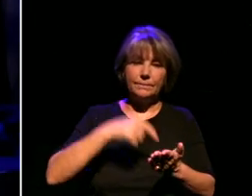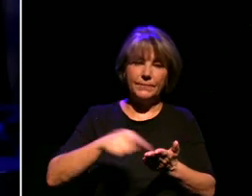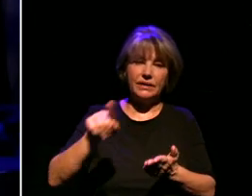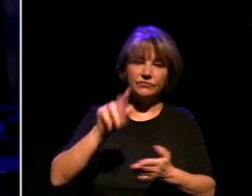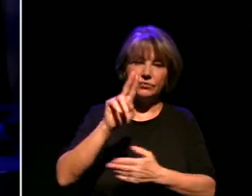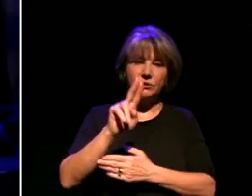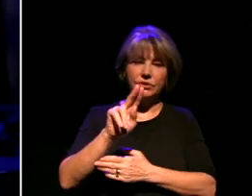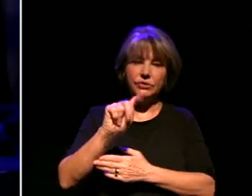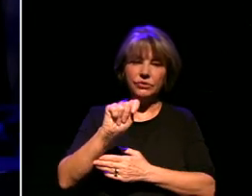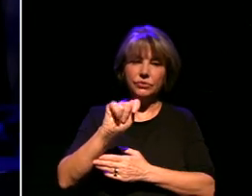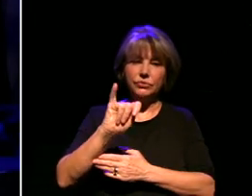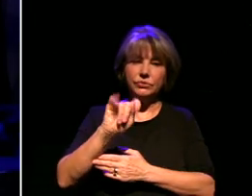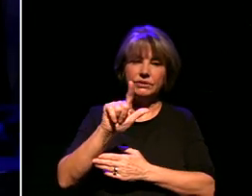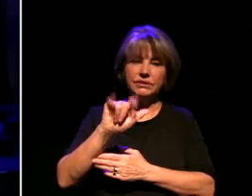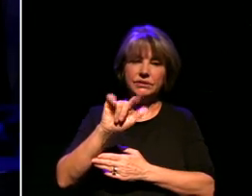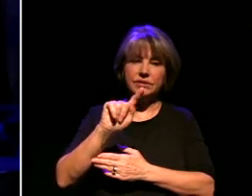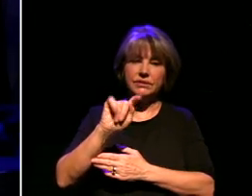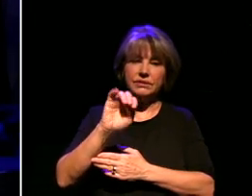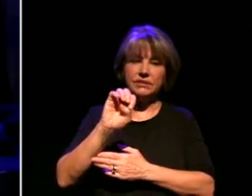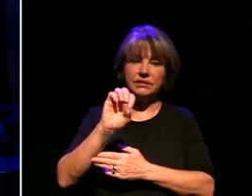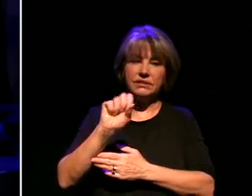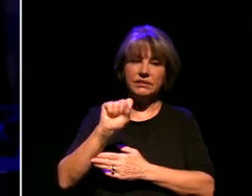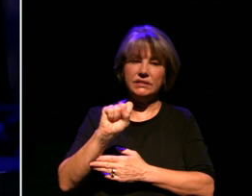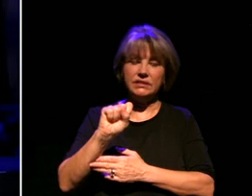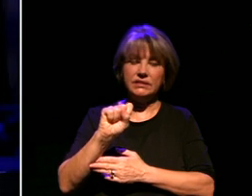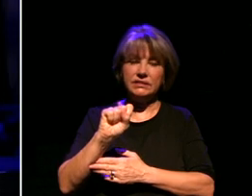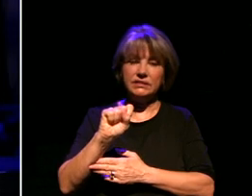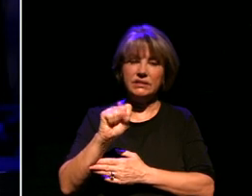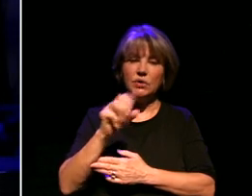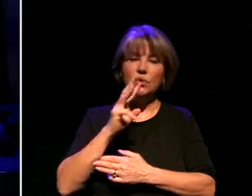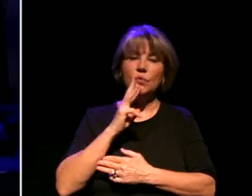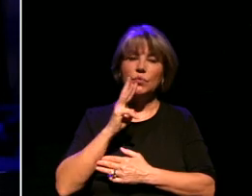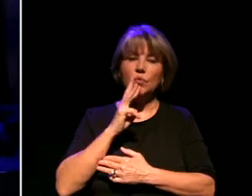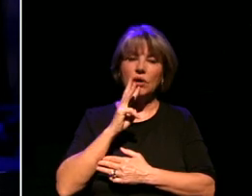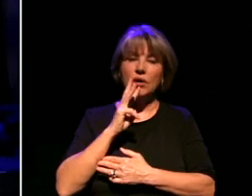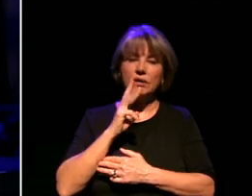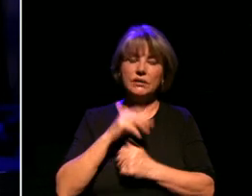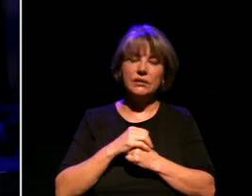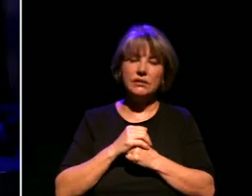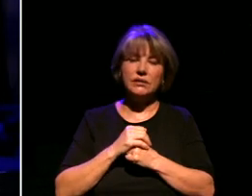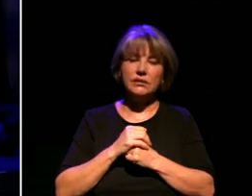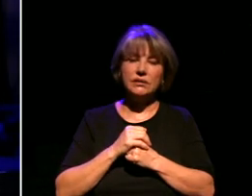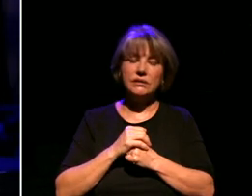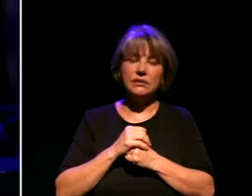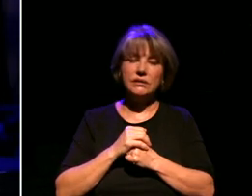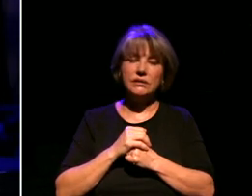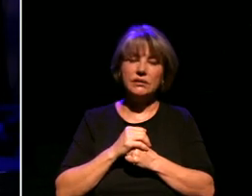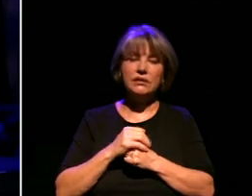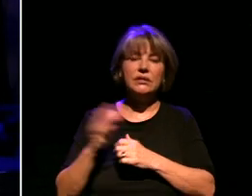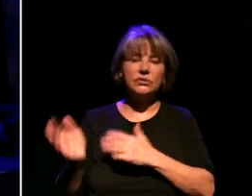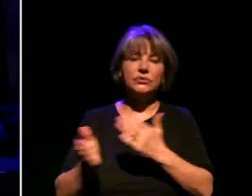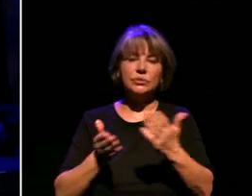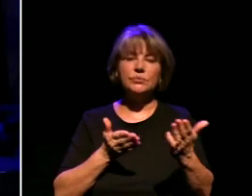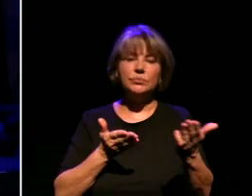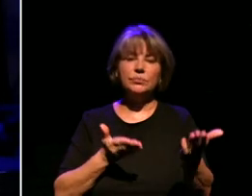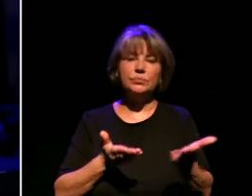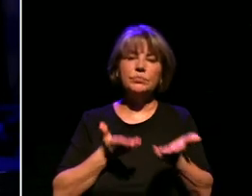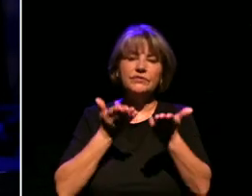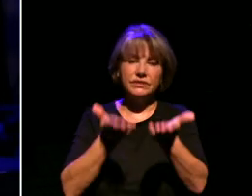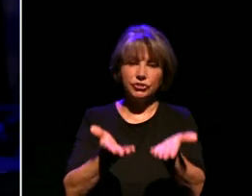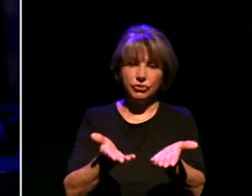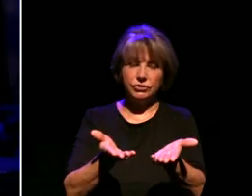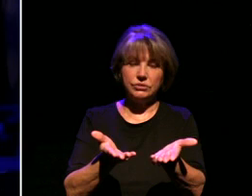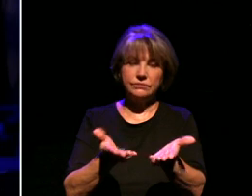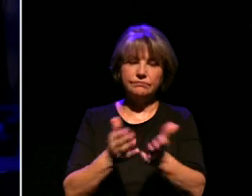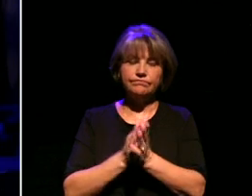keep our houses cool or warm, depending on the time of year, of water that we need, and all those types of things. Those are provisions. And as we